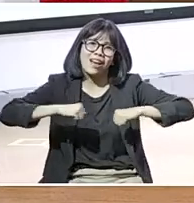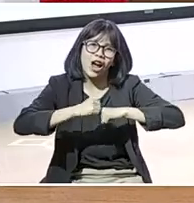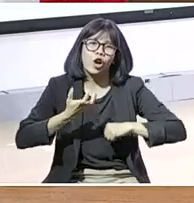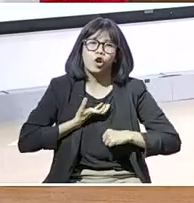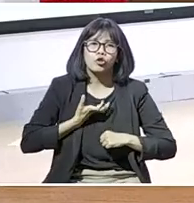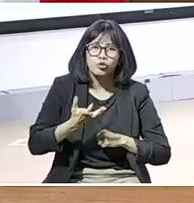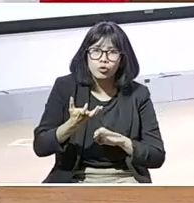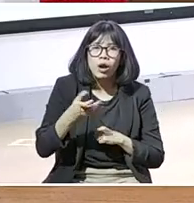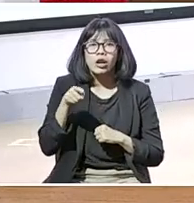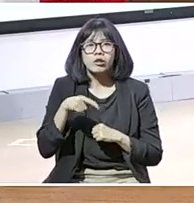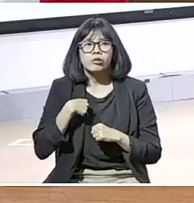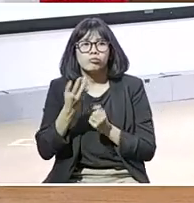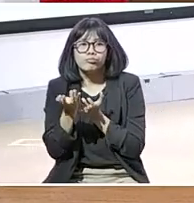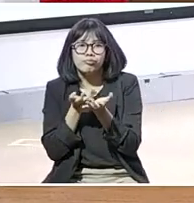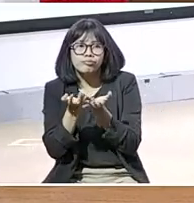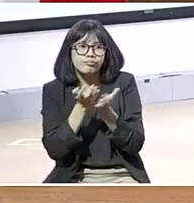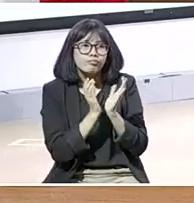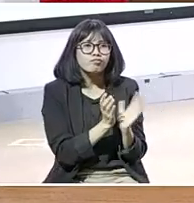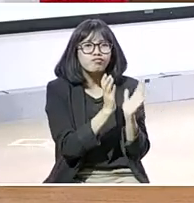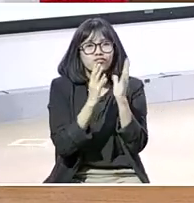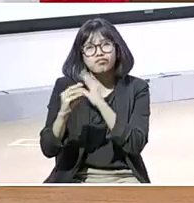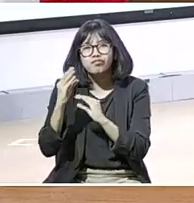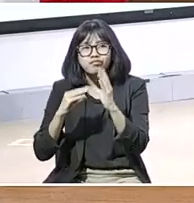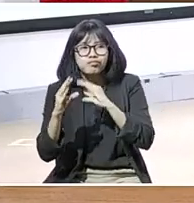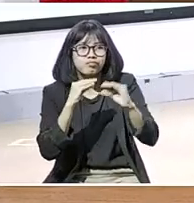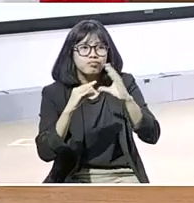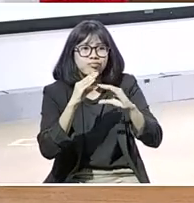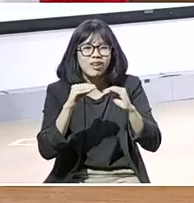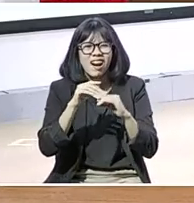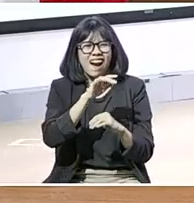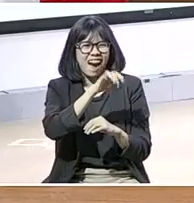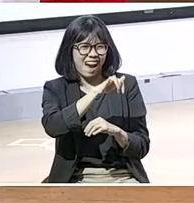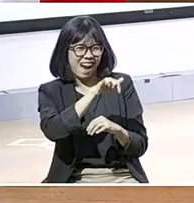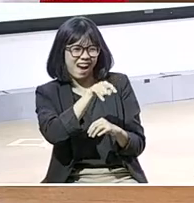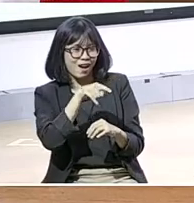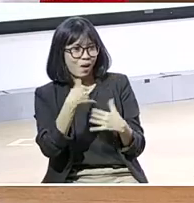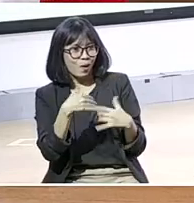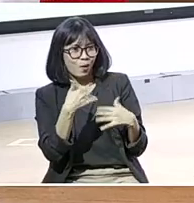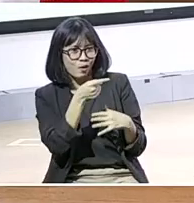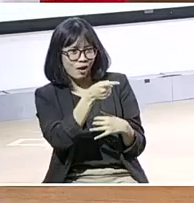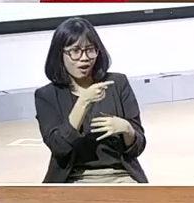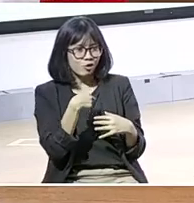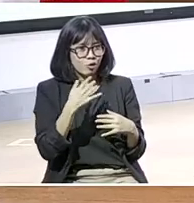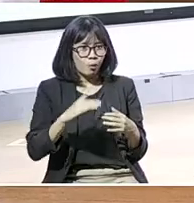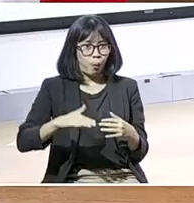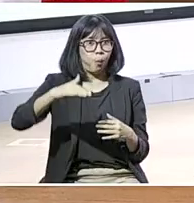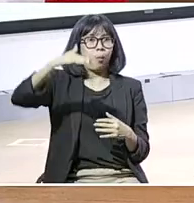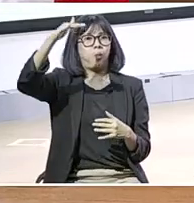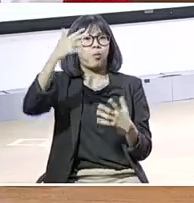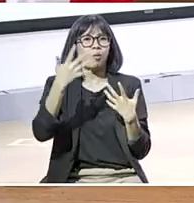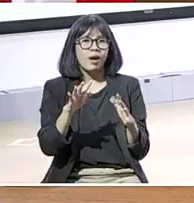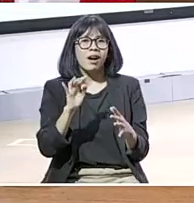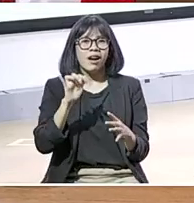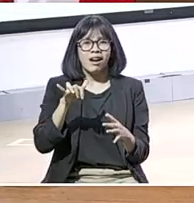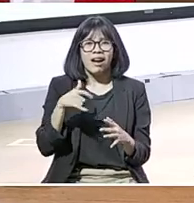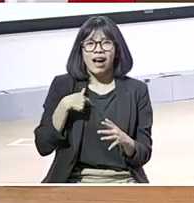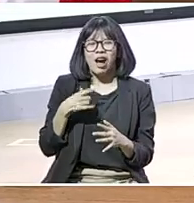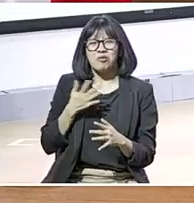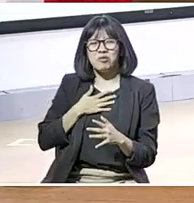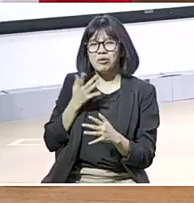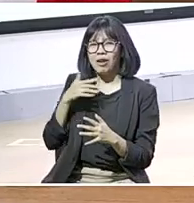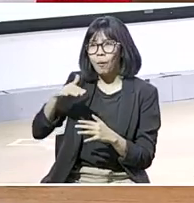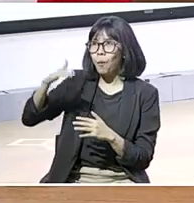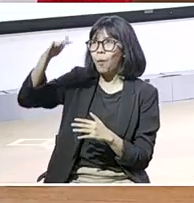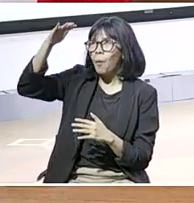tall. I kind of gravitated, obviously, to basketball. That is the advantages of being tall. Yeah, and I had to shy away from other